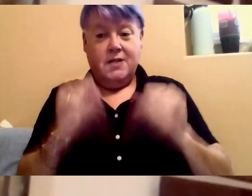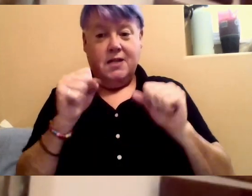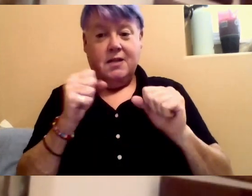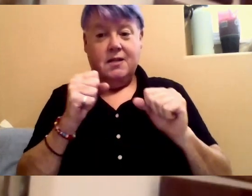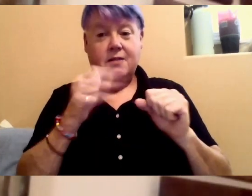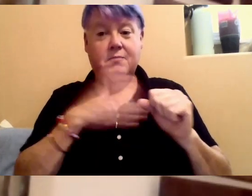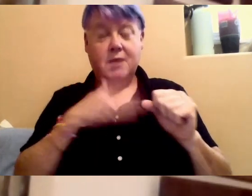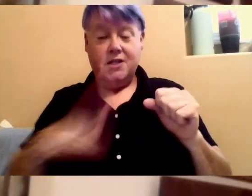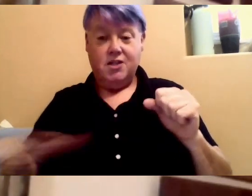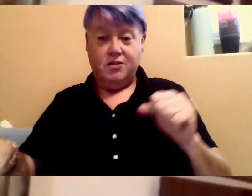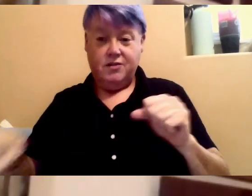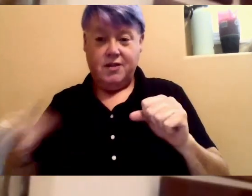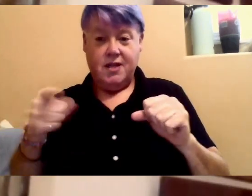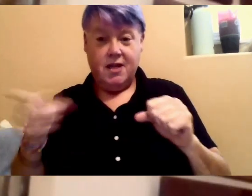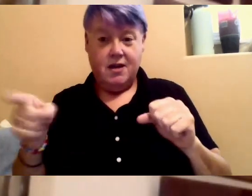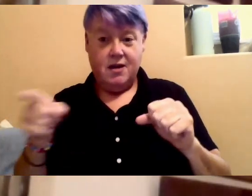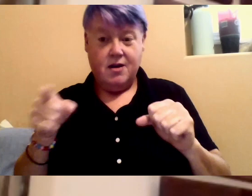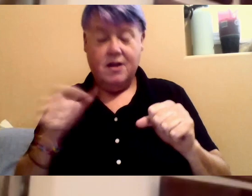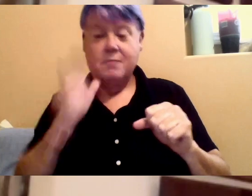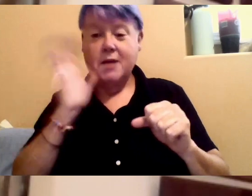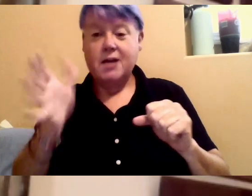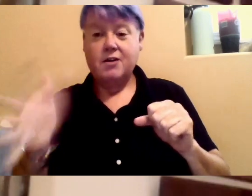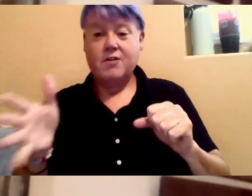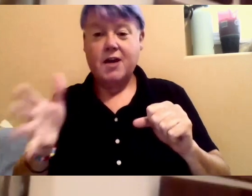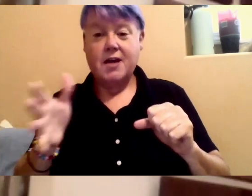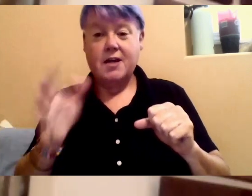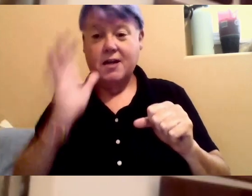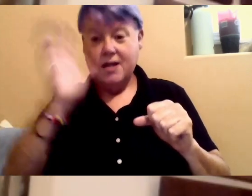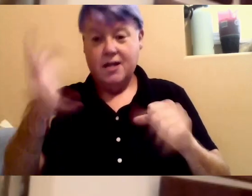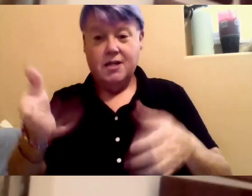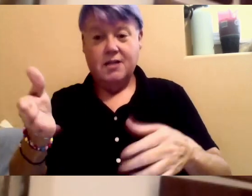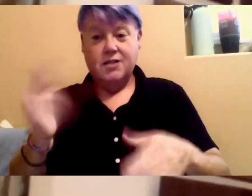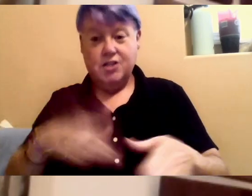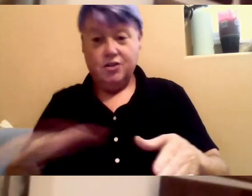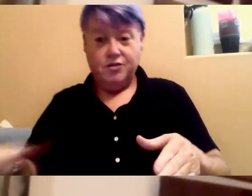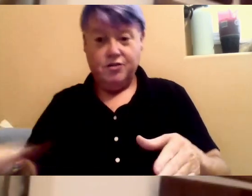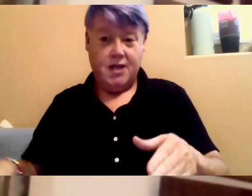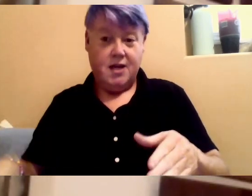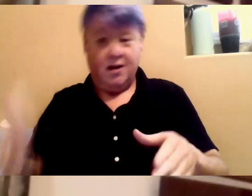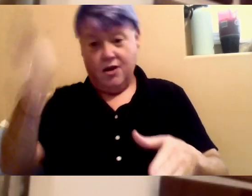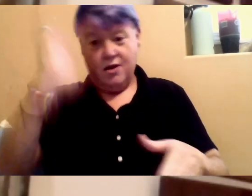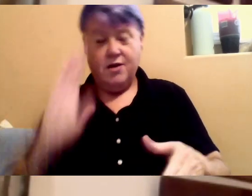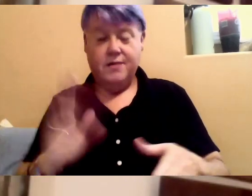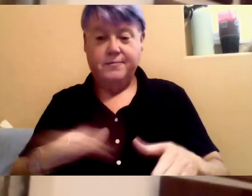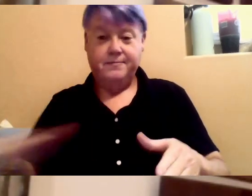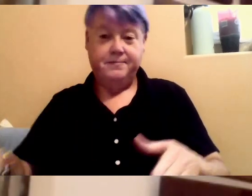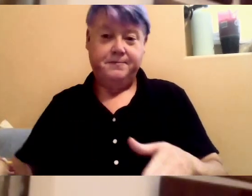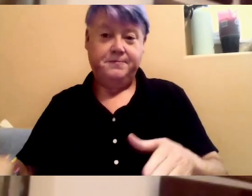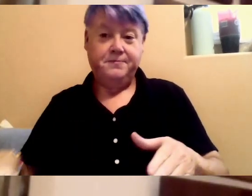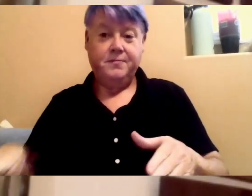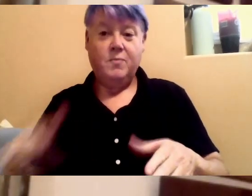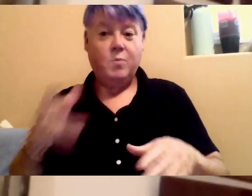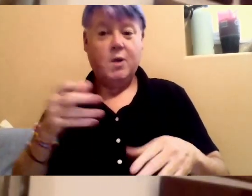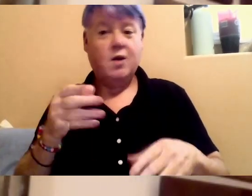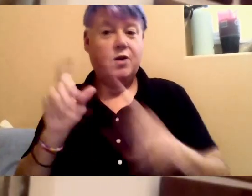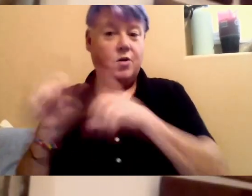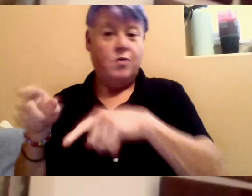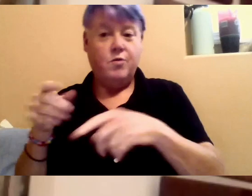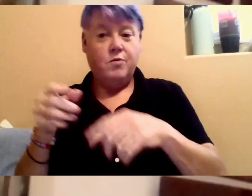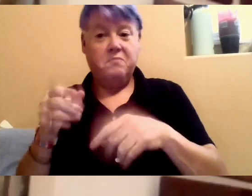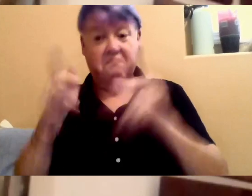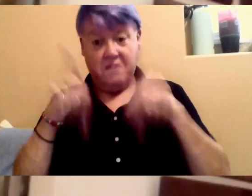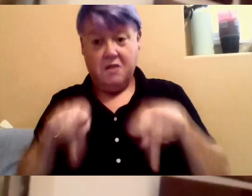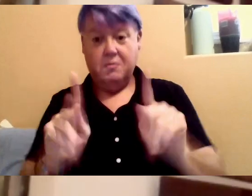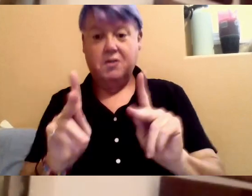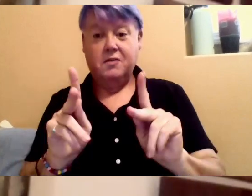children there and my grandchildren, and we go at every opportunity. I mean, I until